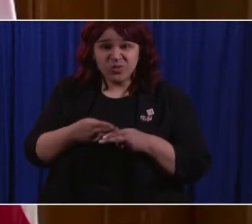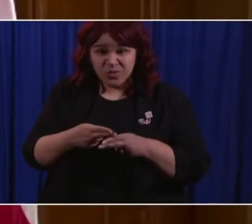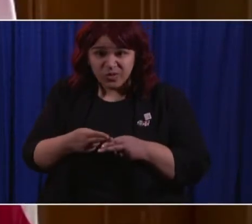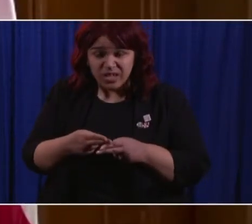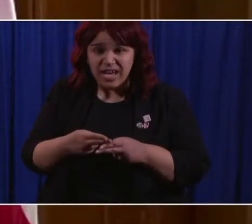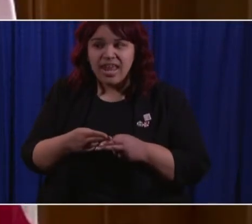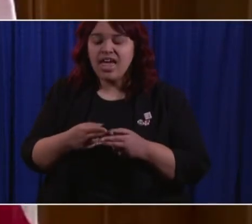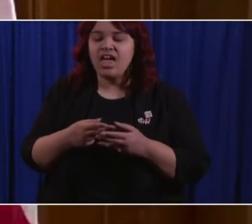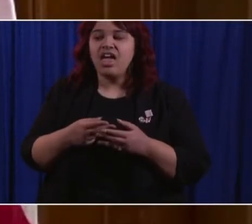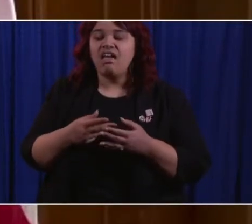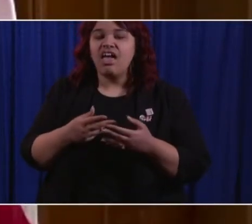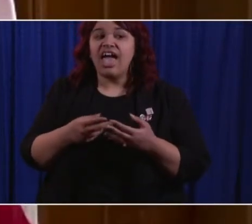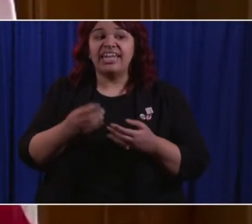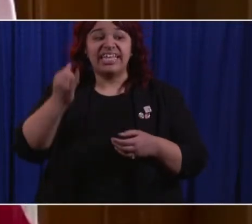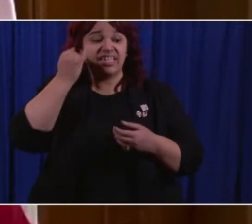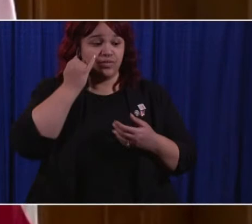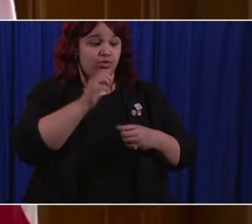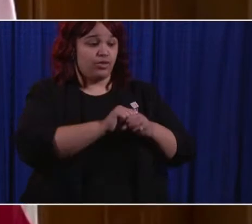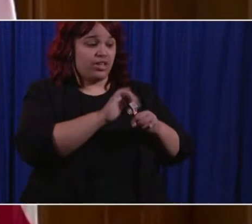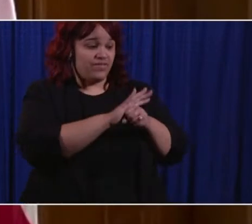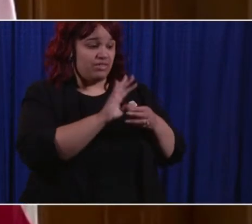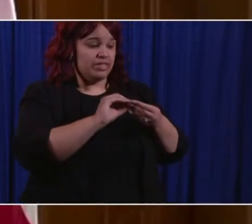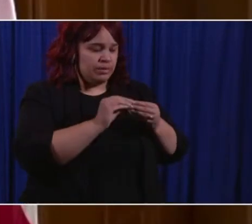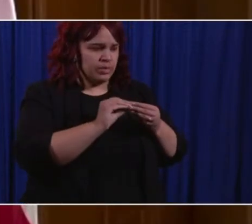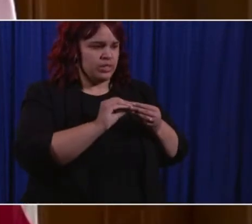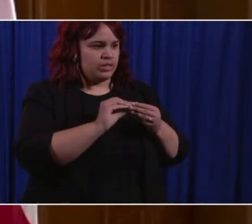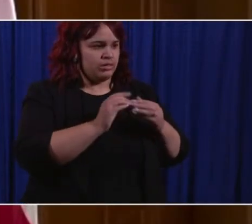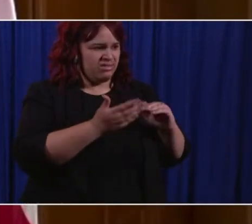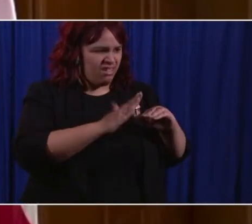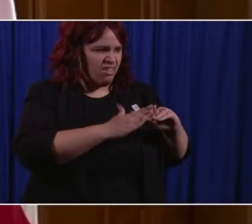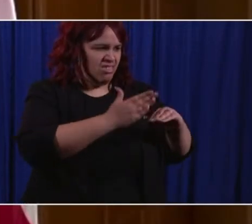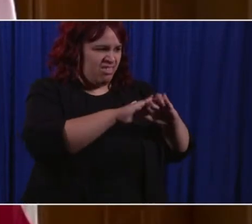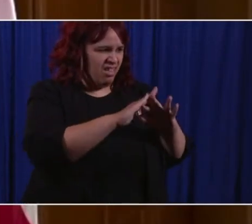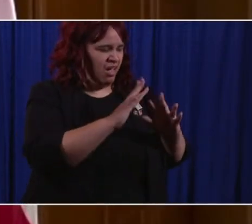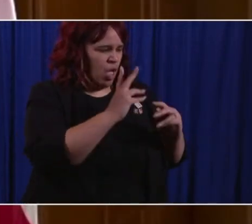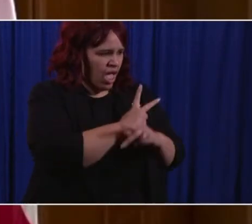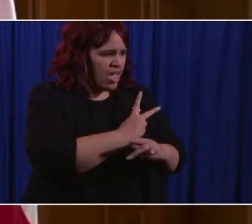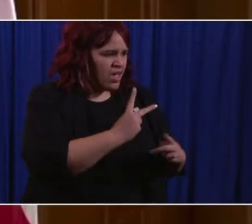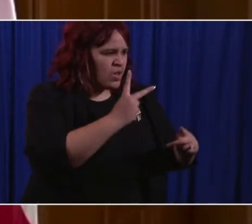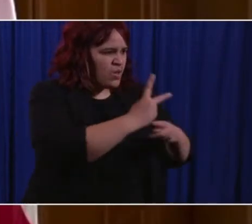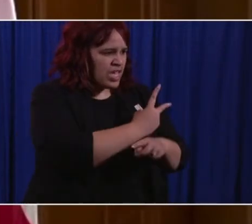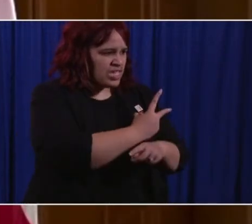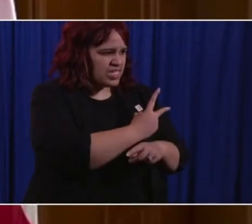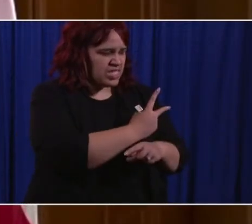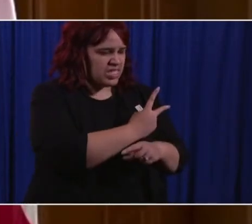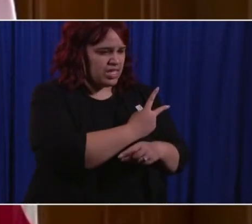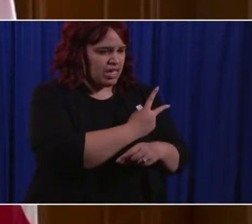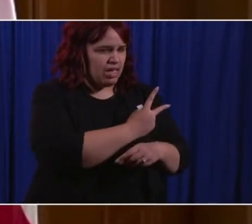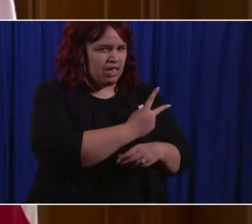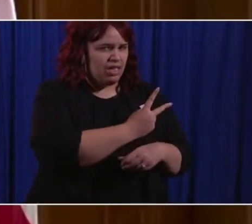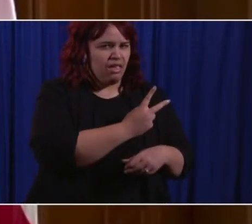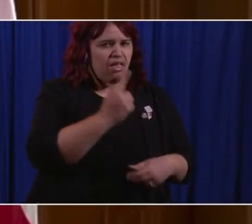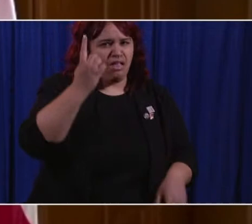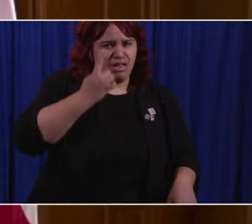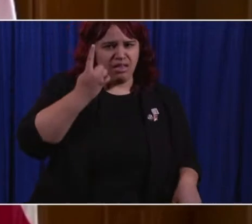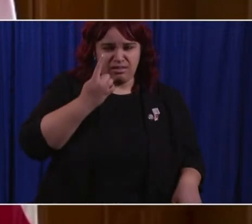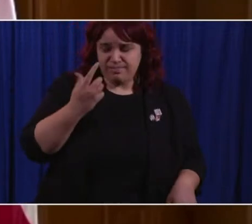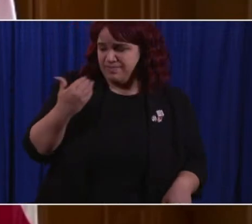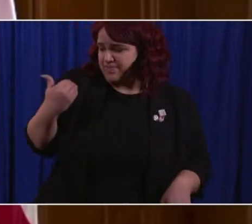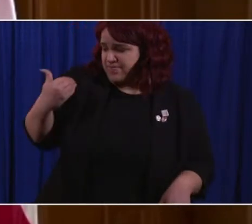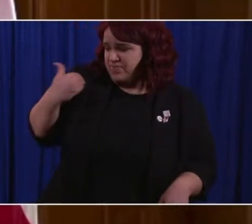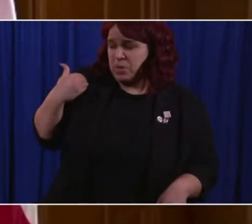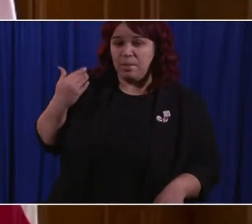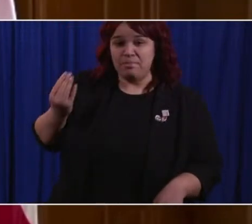gets worse, was there any chance of you rescinding some of these orders you just issued on Monday about gatherings, or making